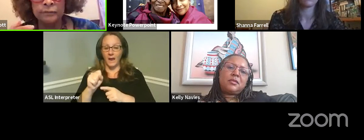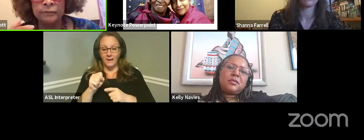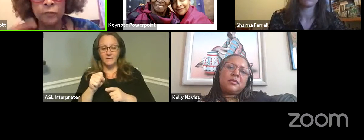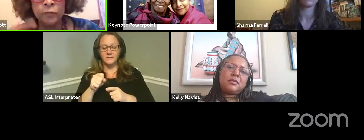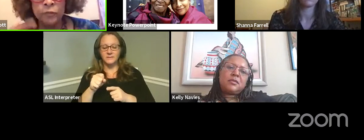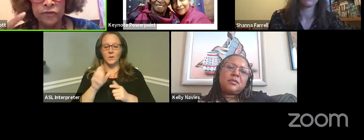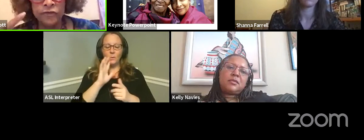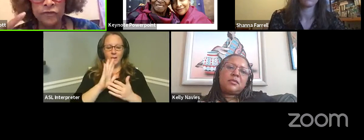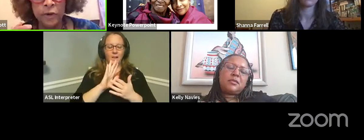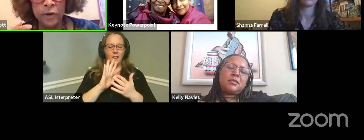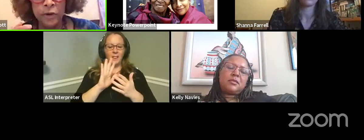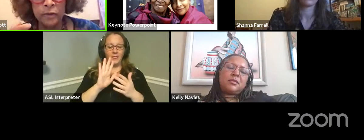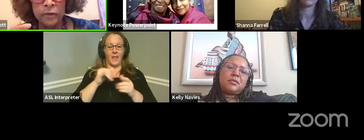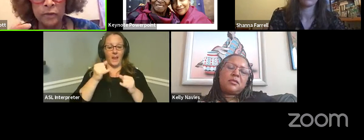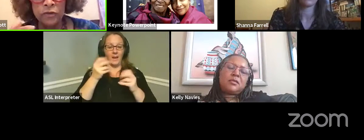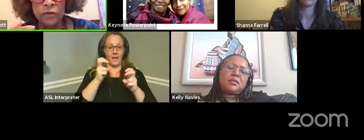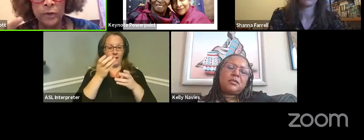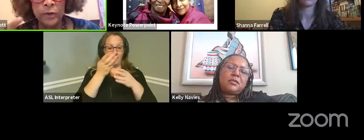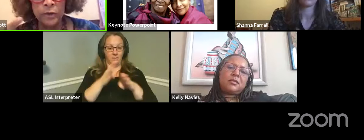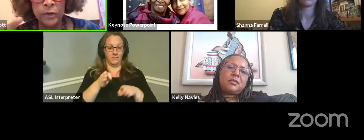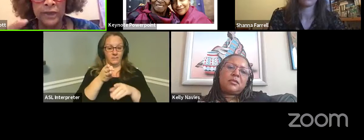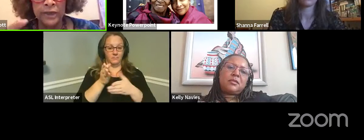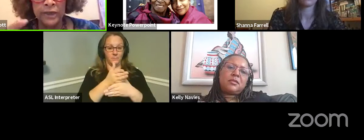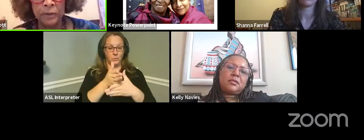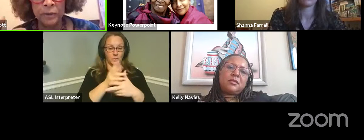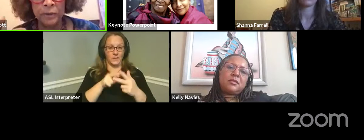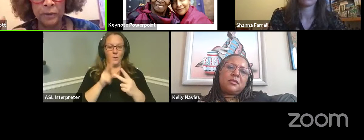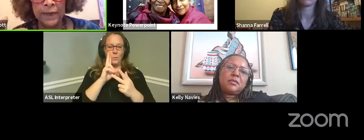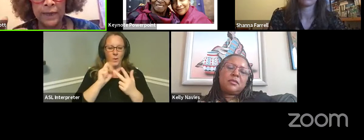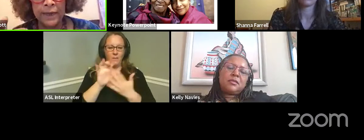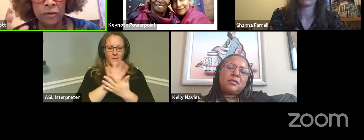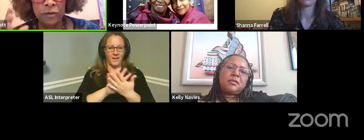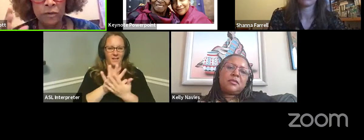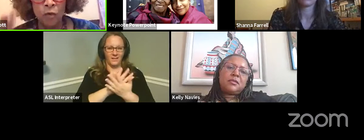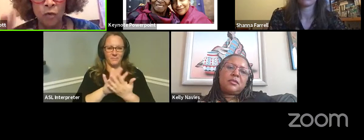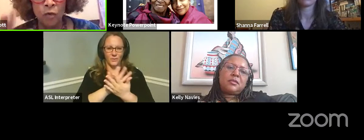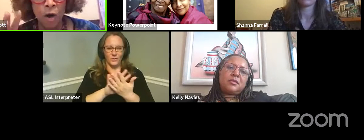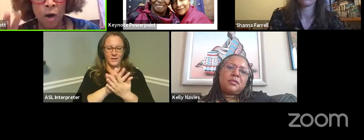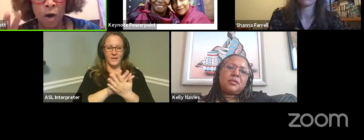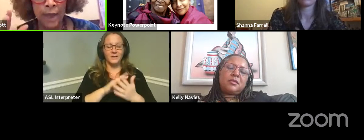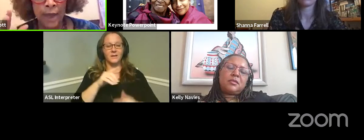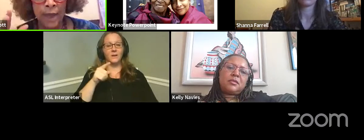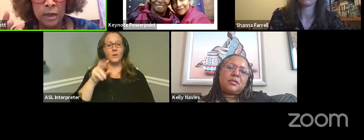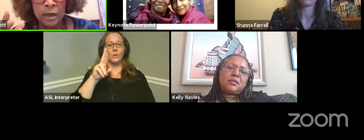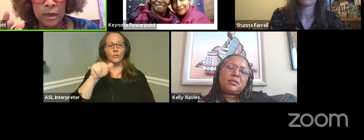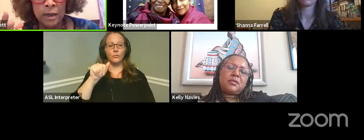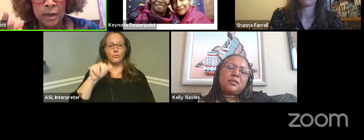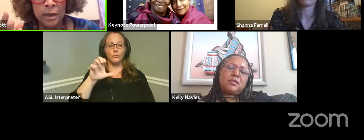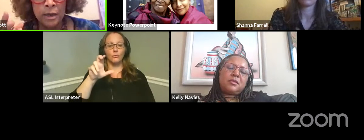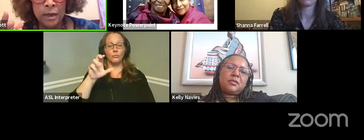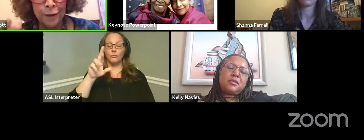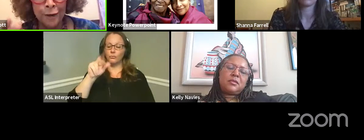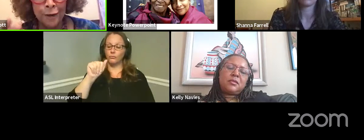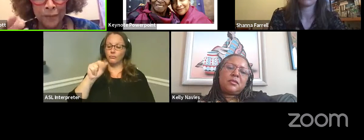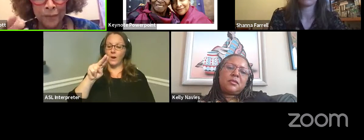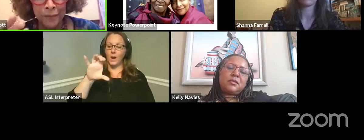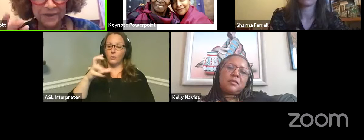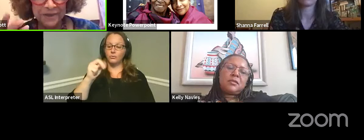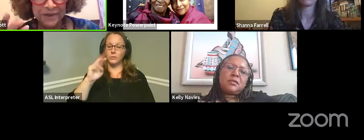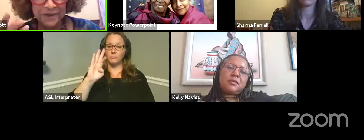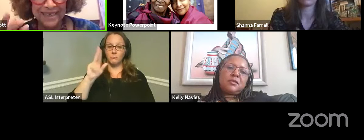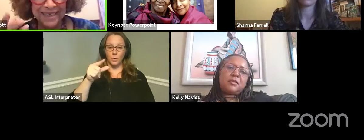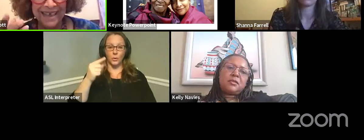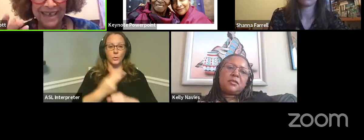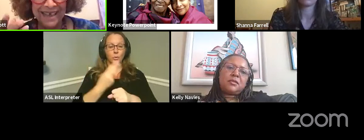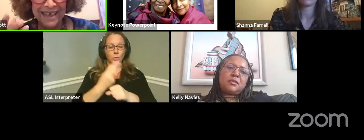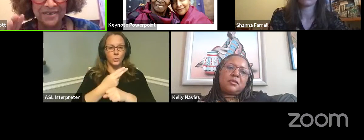because when Rauschenberg used quilts in his paintings, I don't know why You know, people are